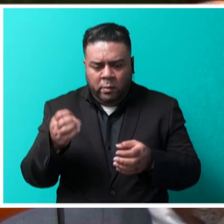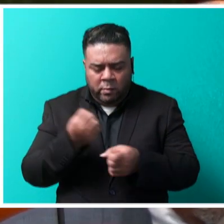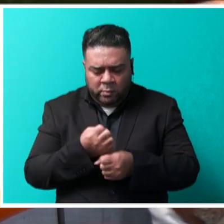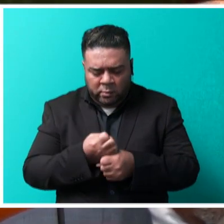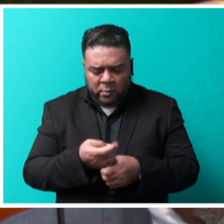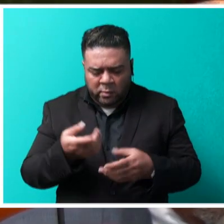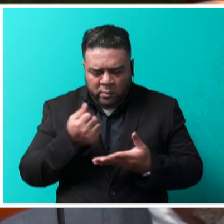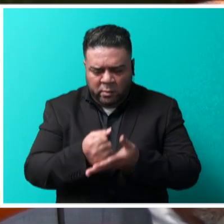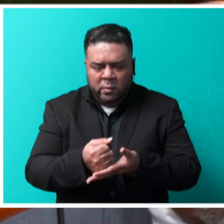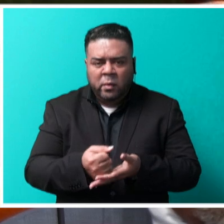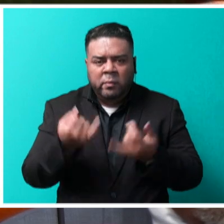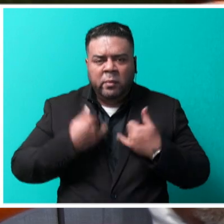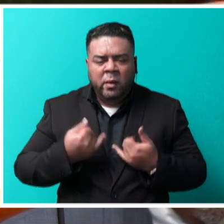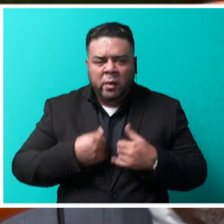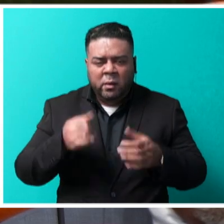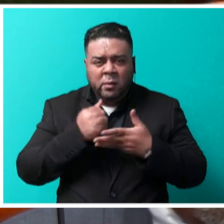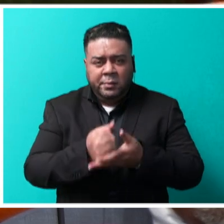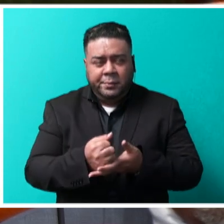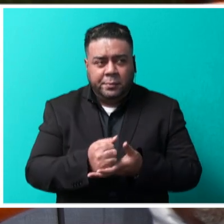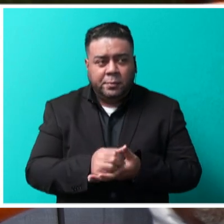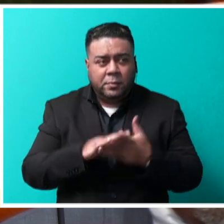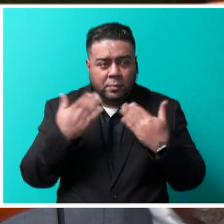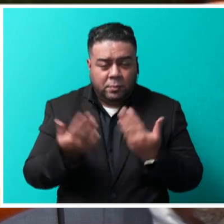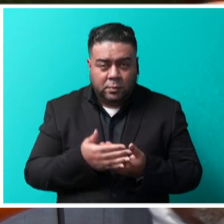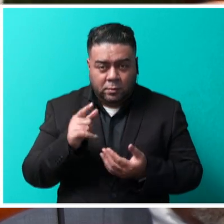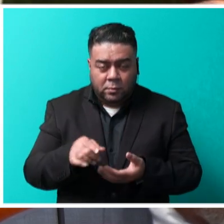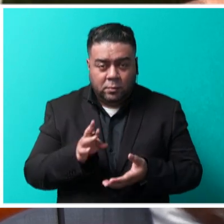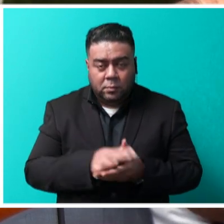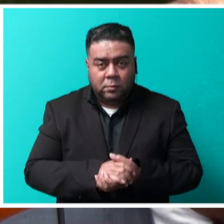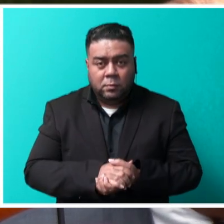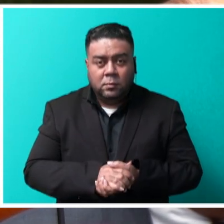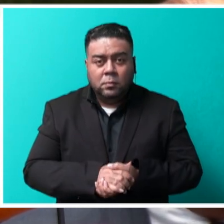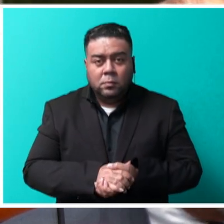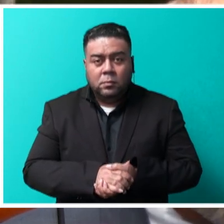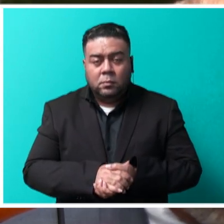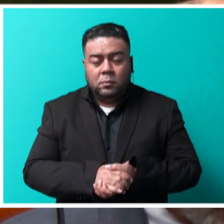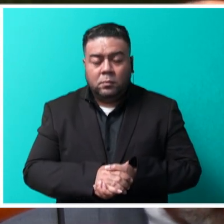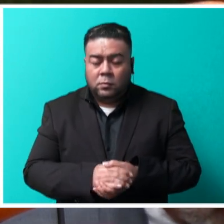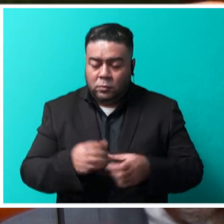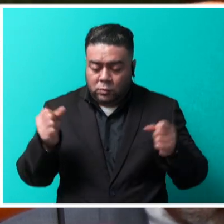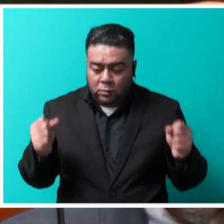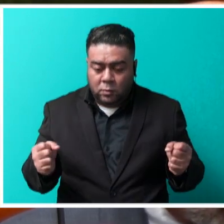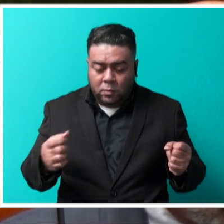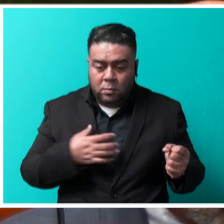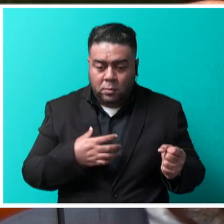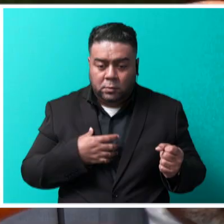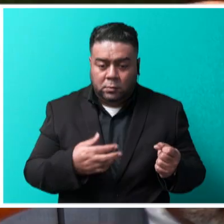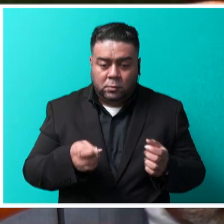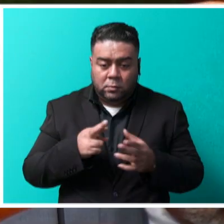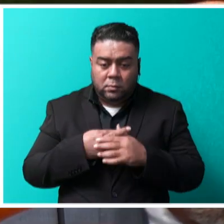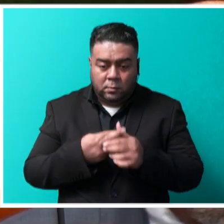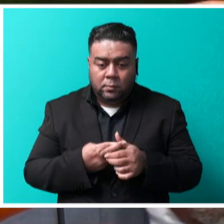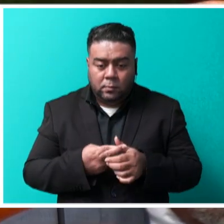the implementation of these reforms. Together, these reforms are laying the foundation for a stronger, more responsive and sustainable